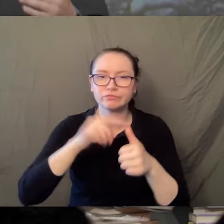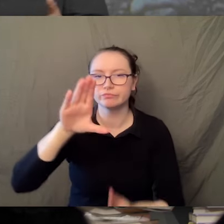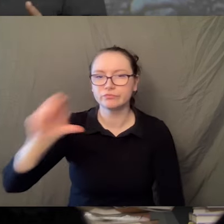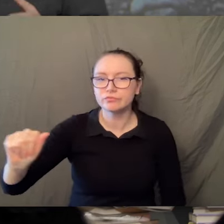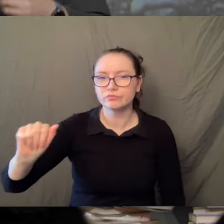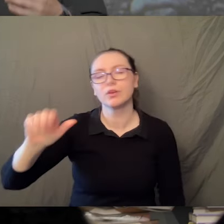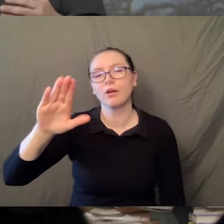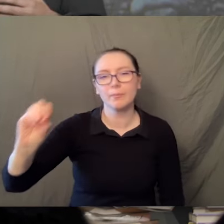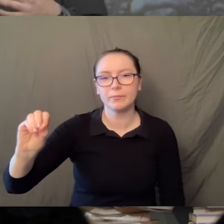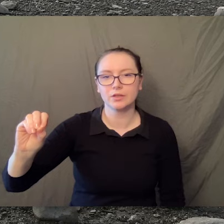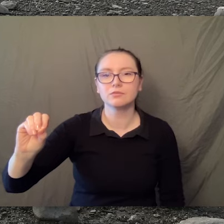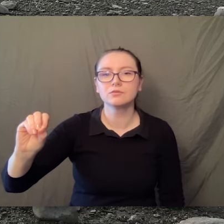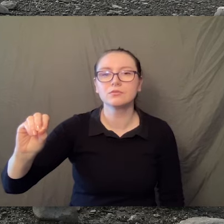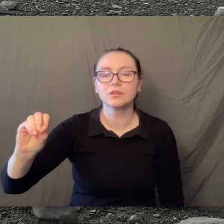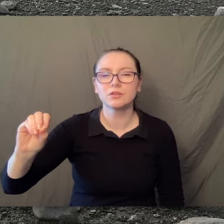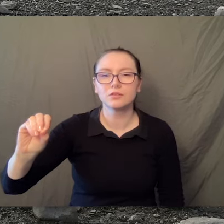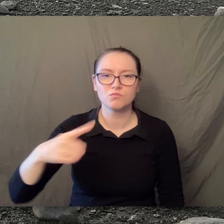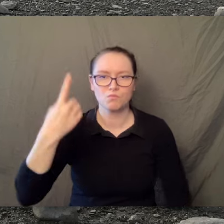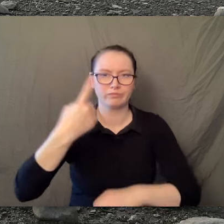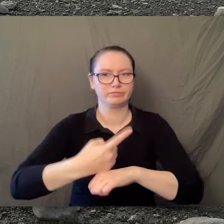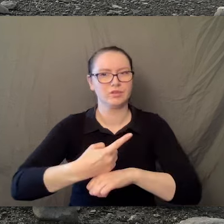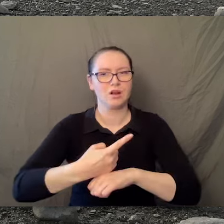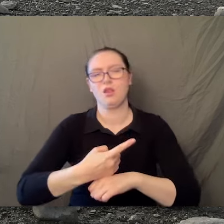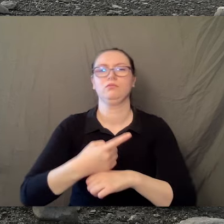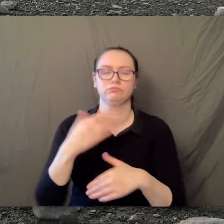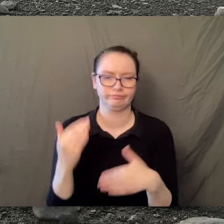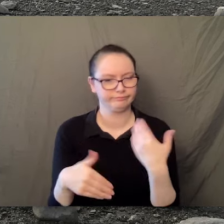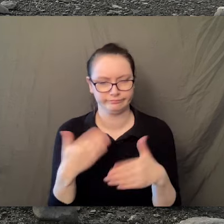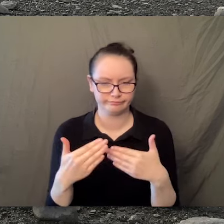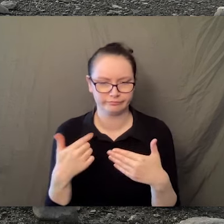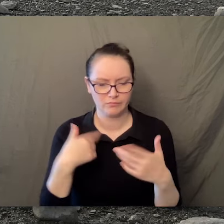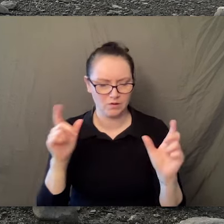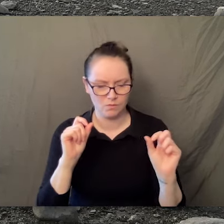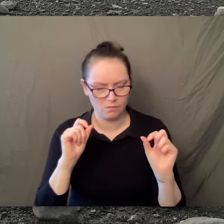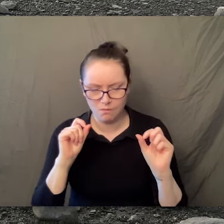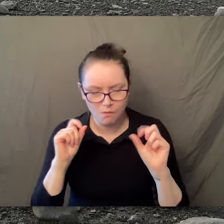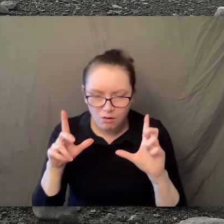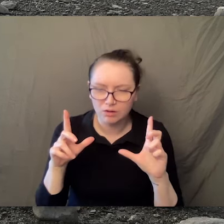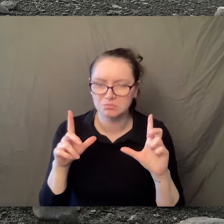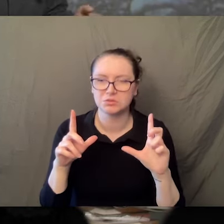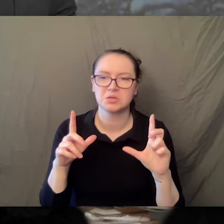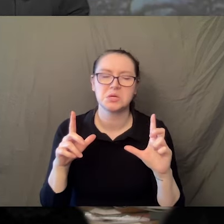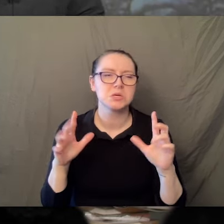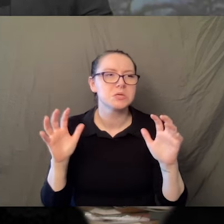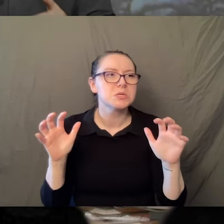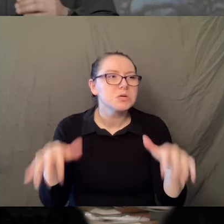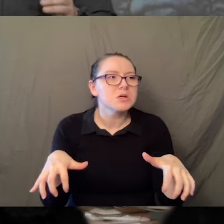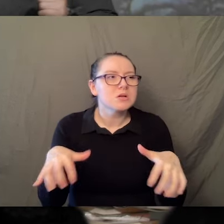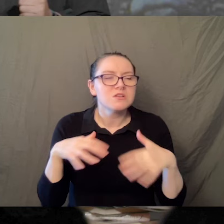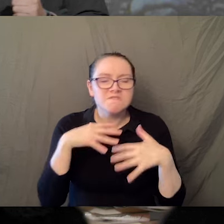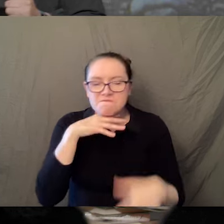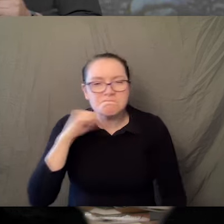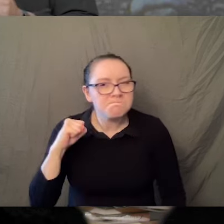was eating sandwiches out of a cooler from the back of my Jeep, sleeping on an air mattress. One day, a few months into it, I woke up on that air mattress, and I just